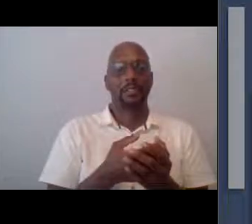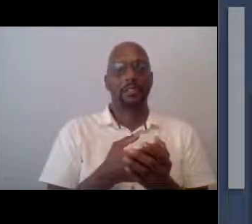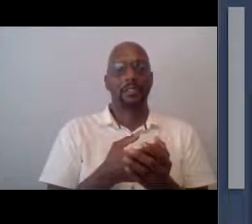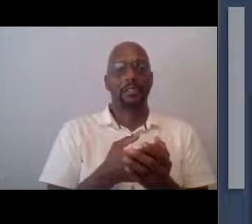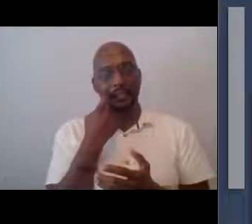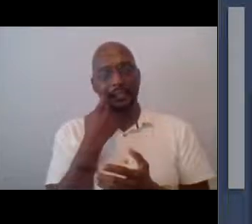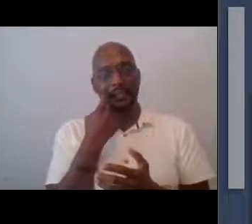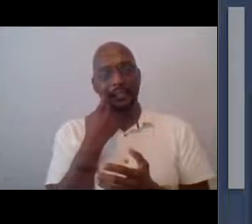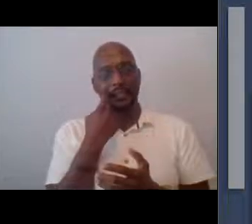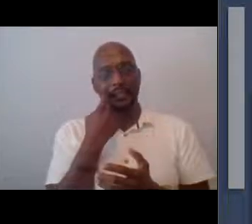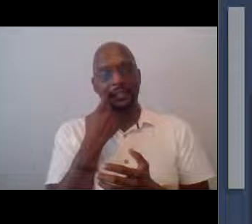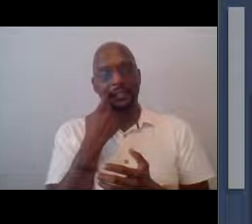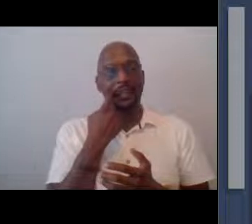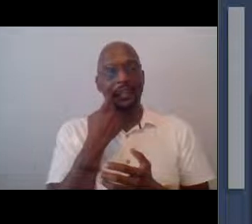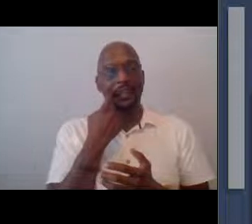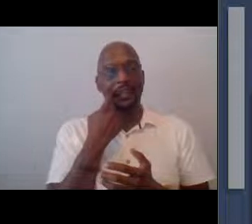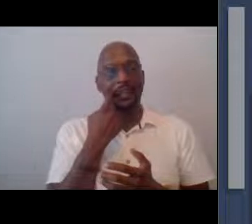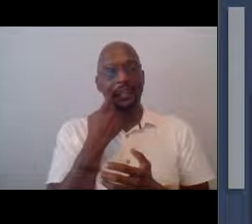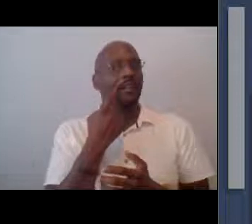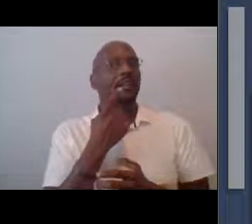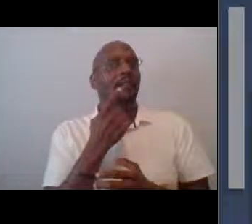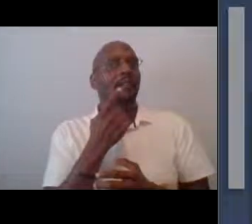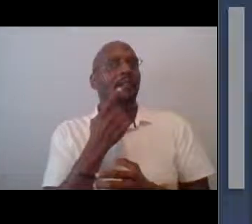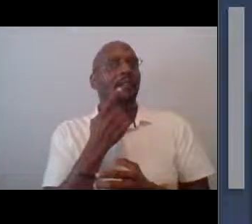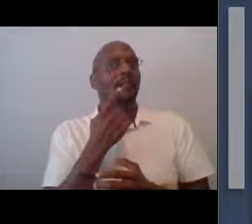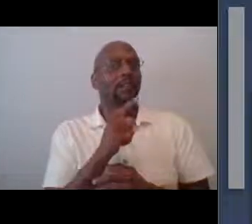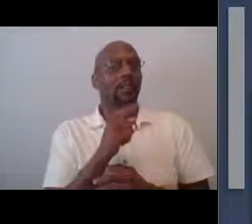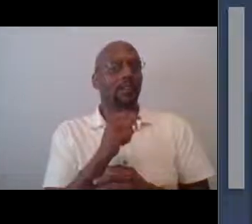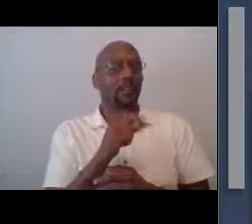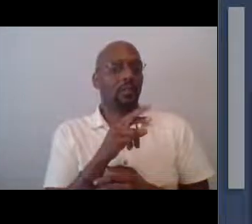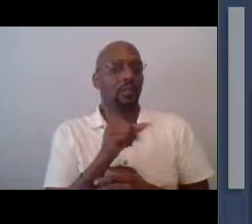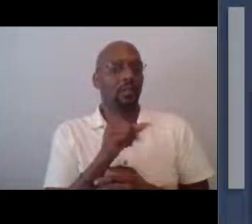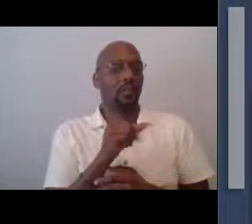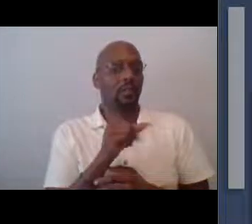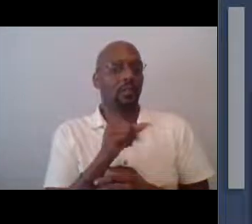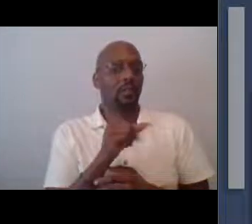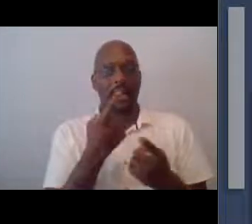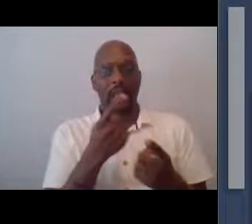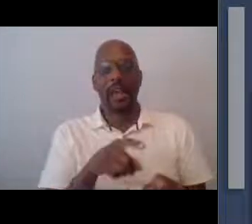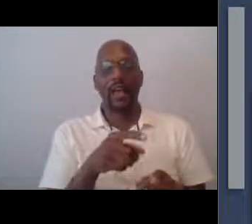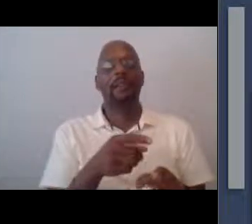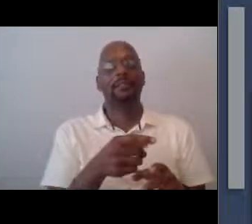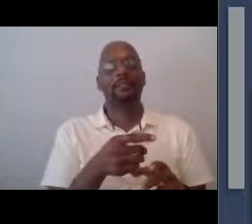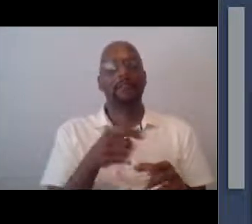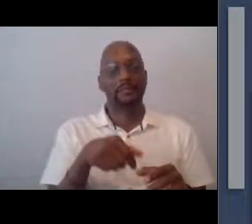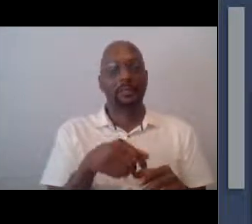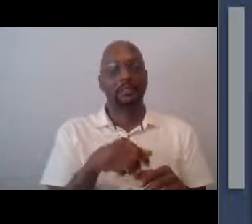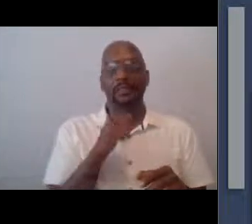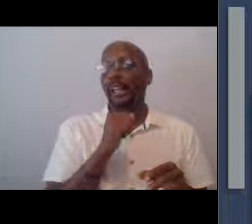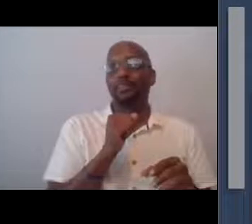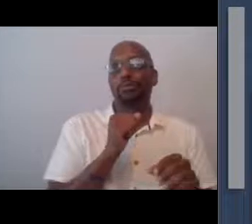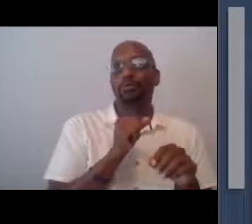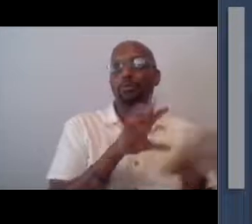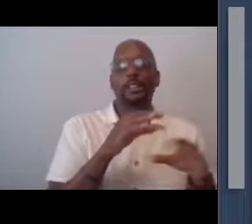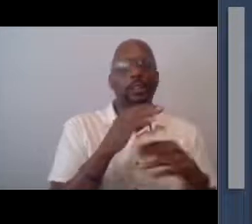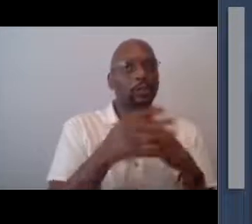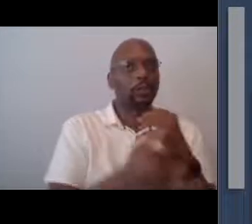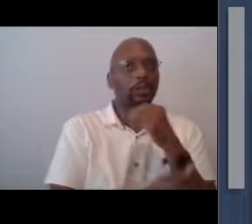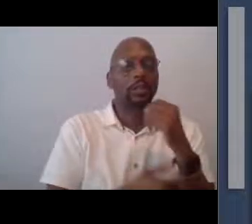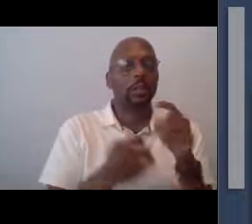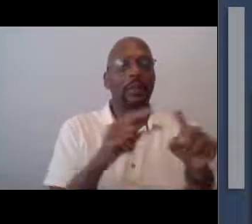Committee that Caltrans has, which is one of the unique things that's here in California that's not all around the country. It was able to attend